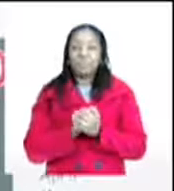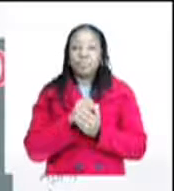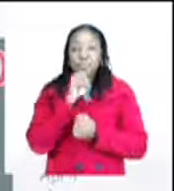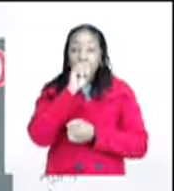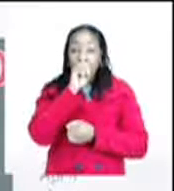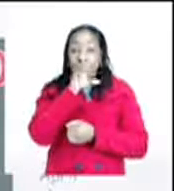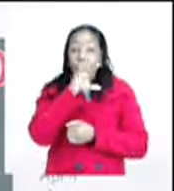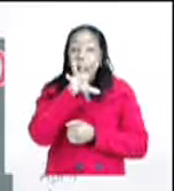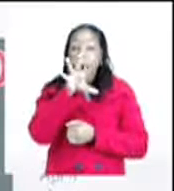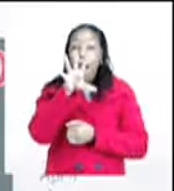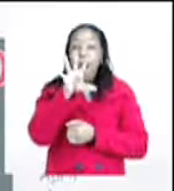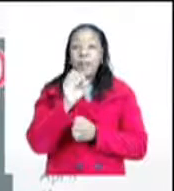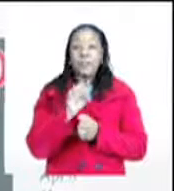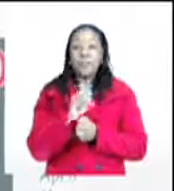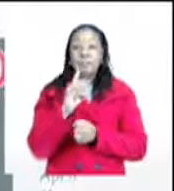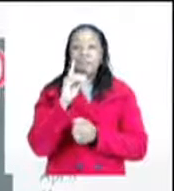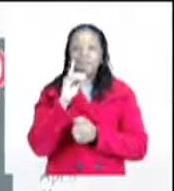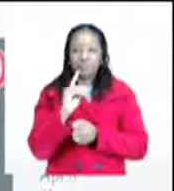dinosaur,